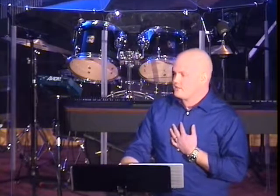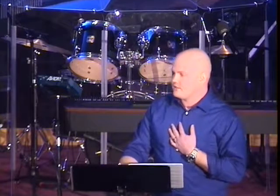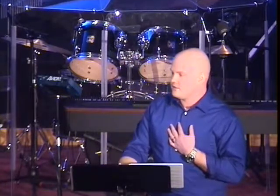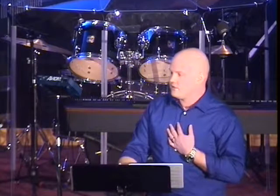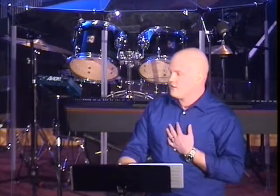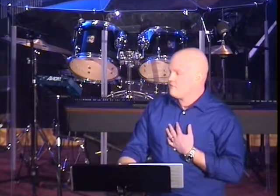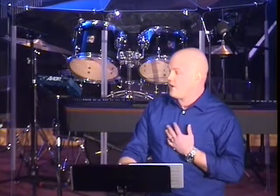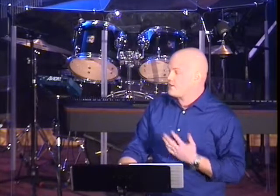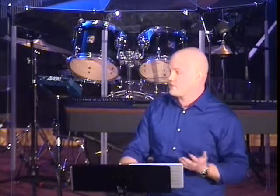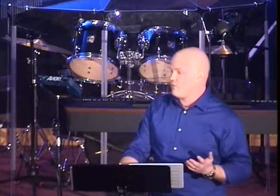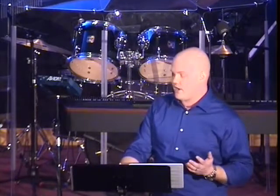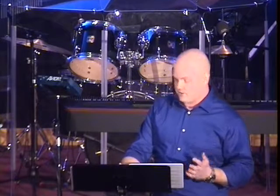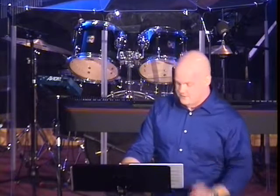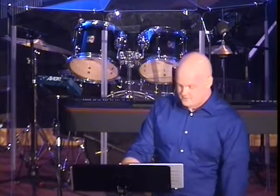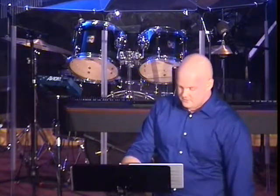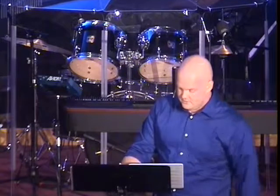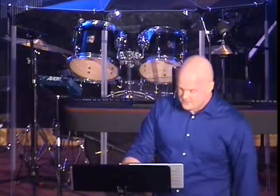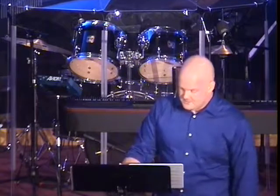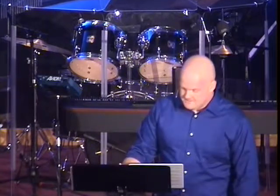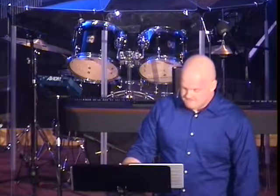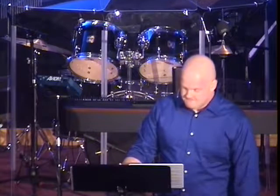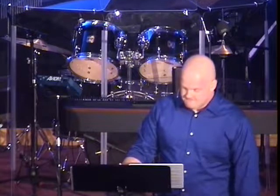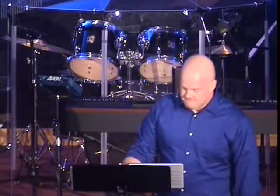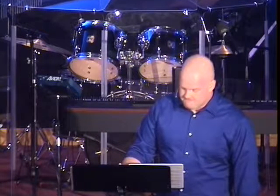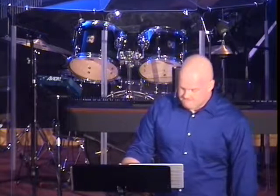this. Find someone else.